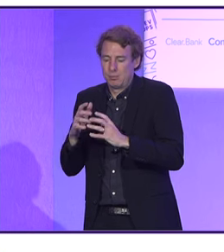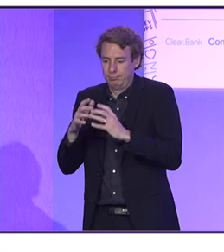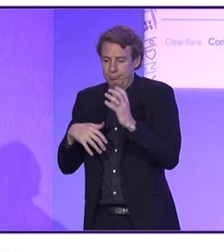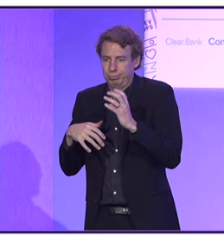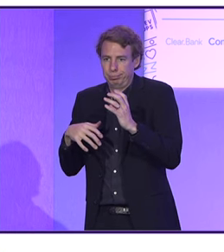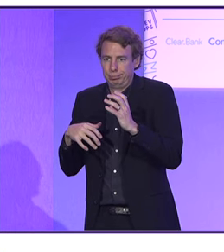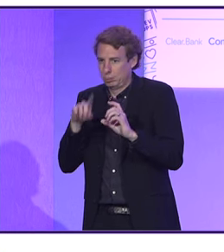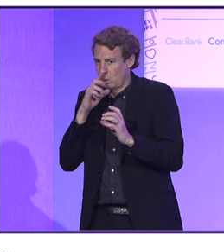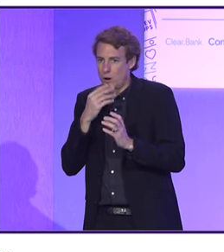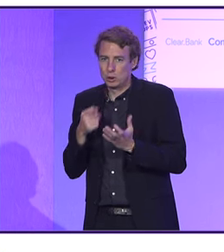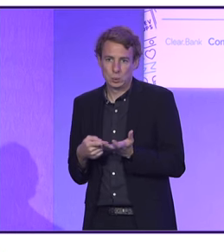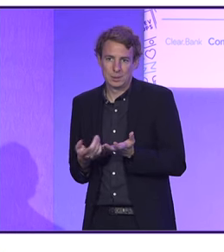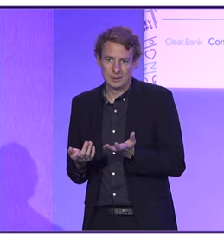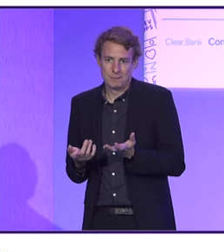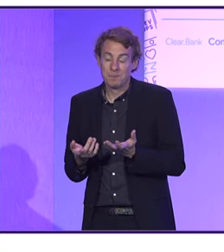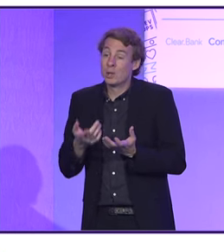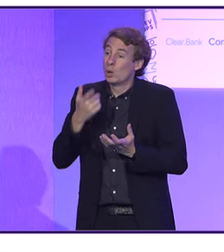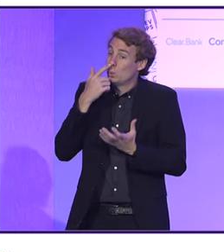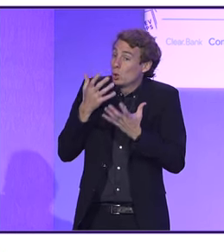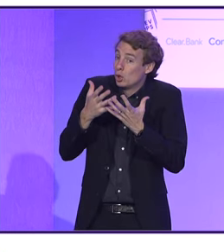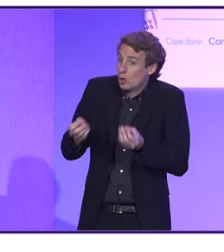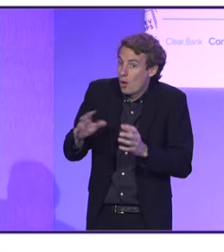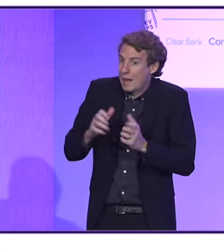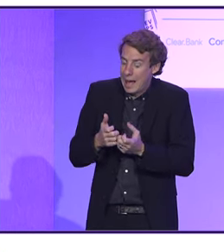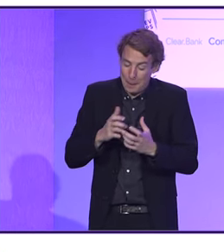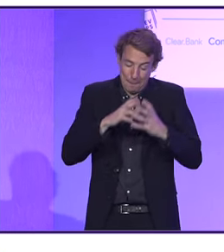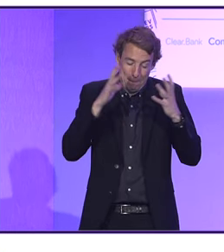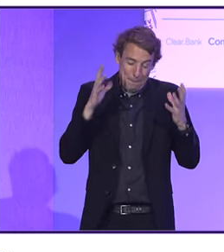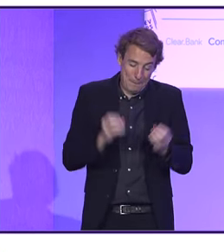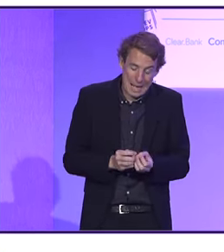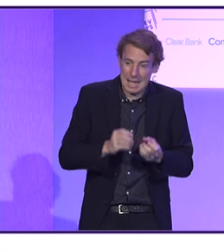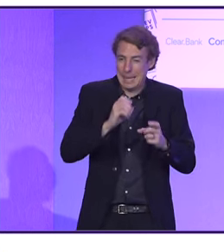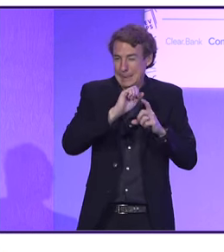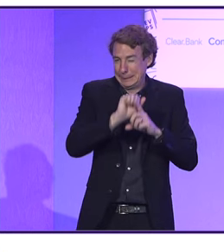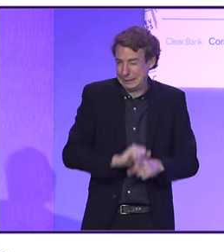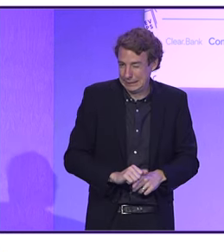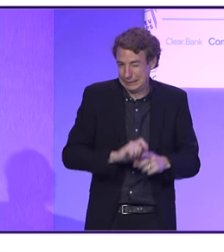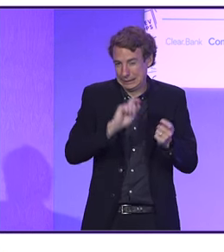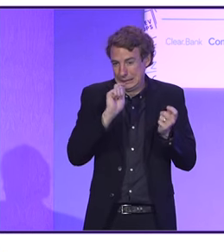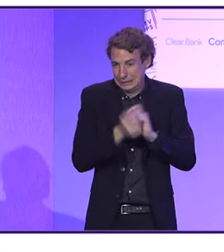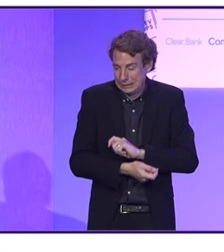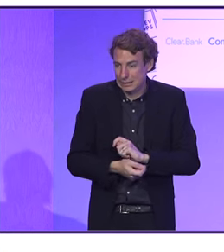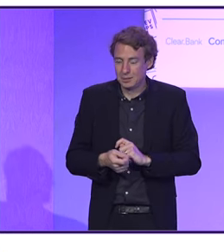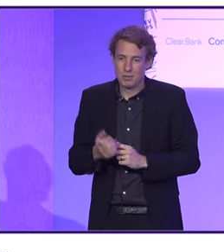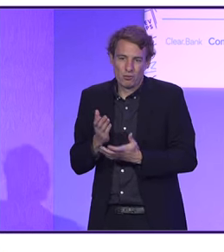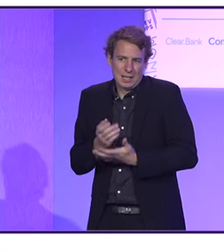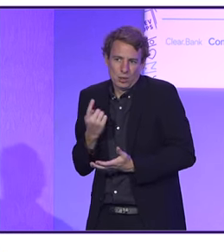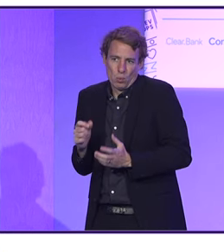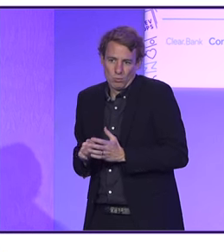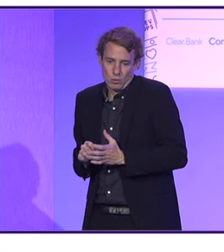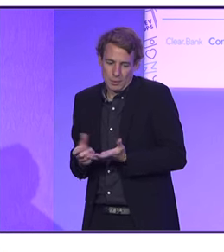solved without a huge overhaul, but it would have been a significant overhaul just fixing this one problem, and upgrades would have been